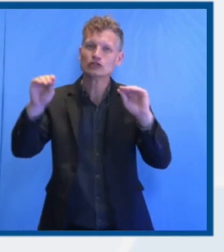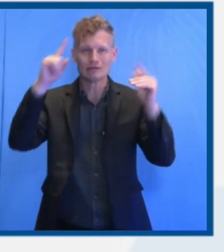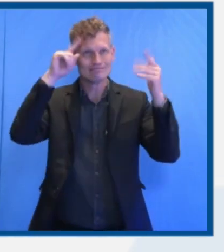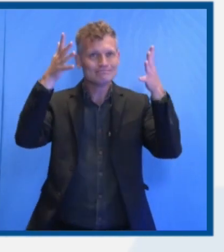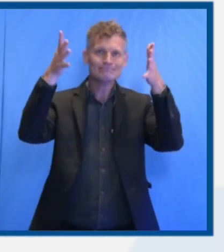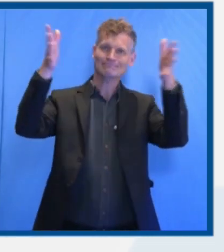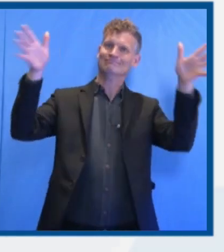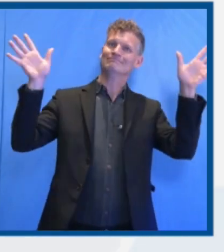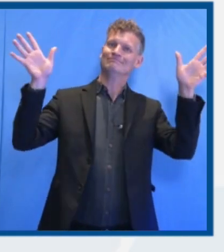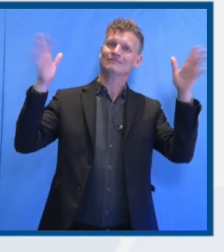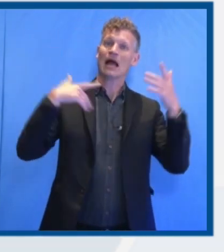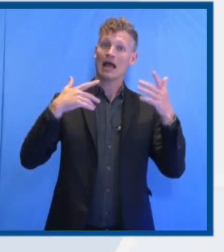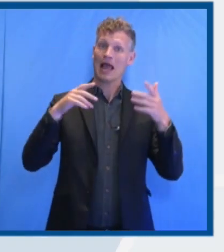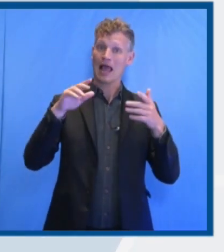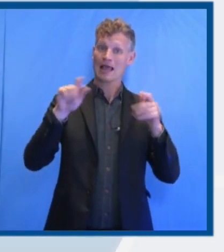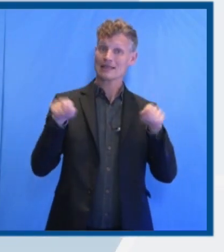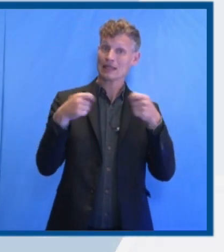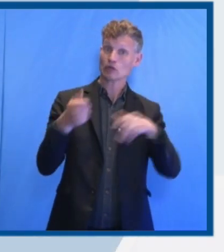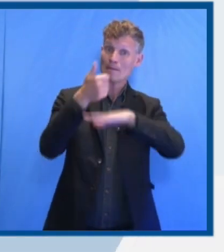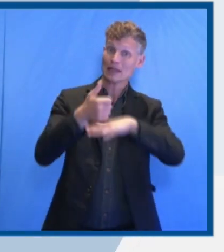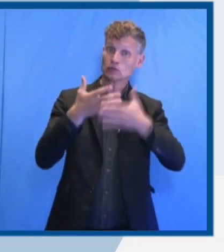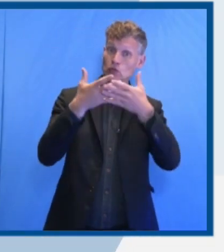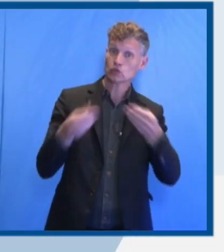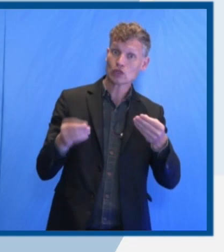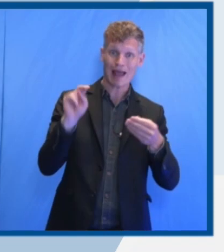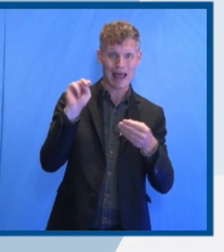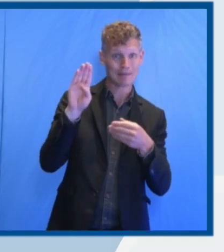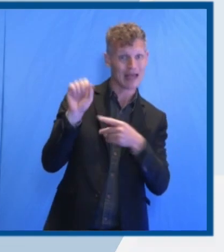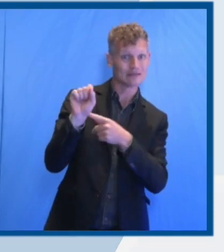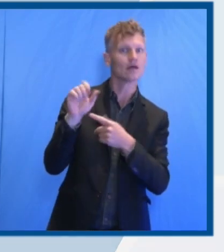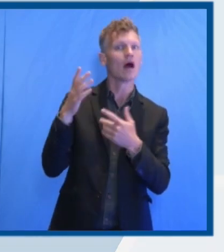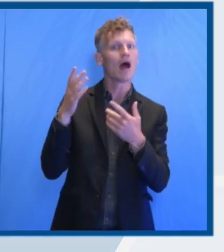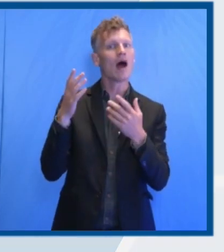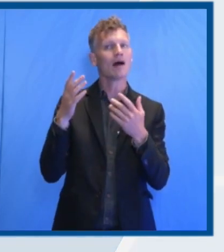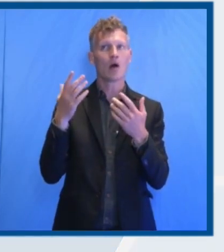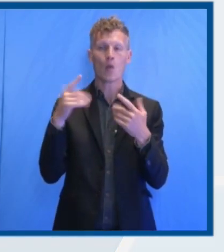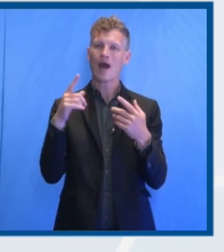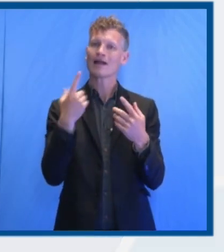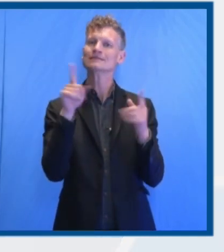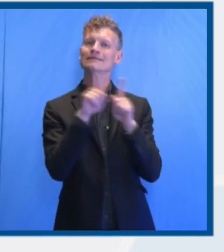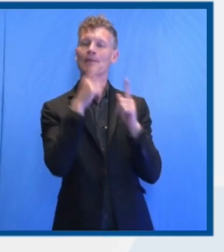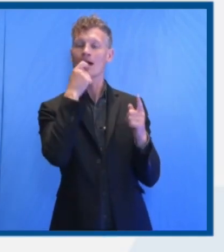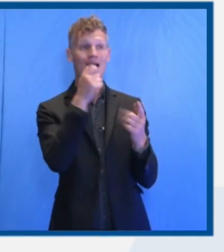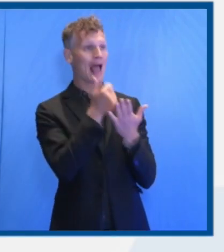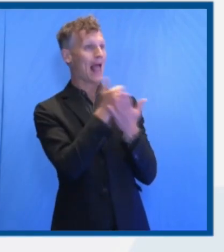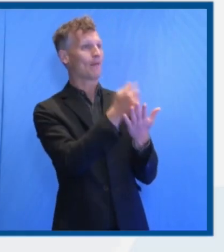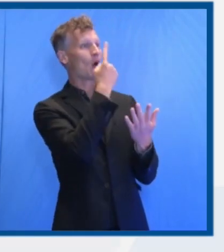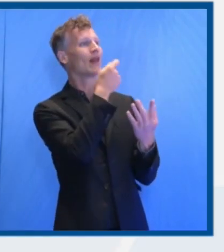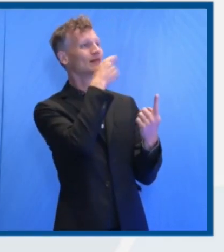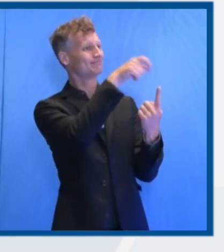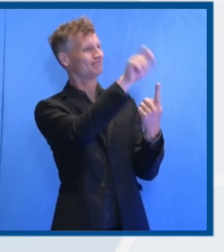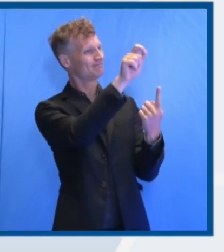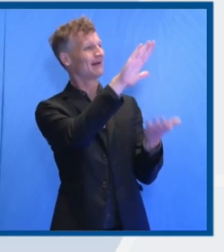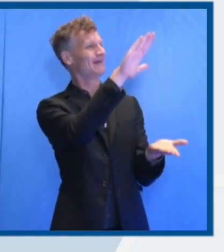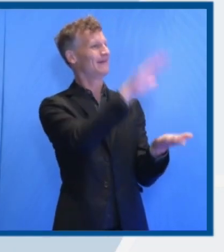addresses multiple challenges, and how mainstreaming helps in scaling up. I